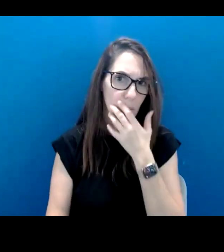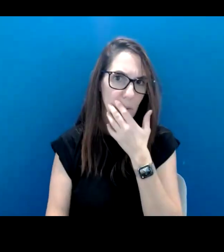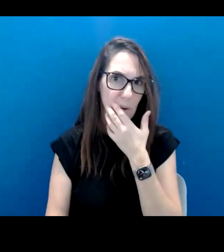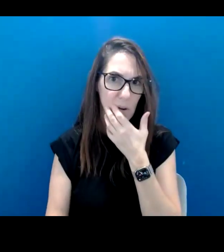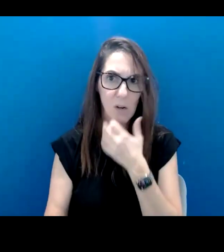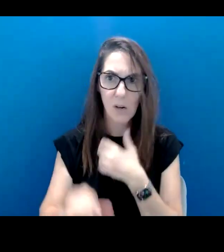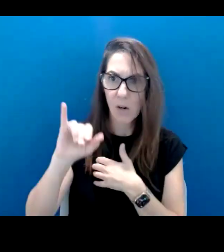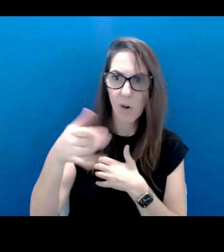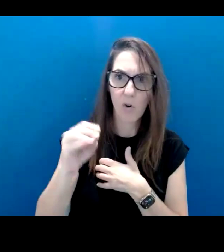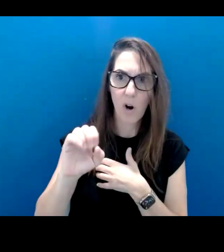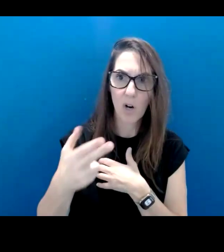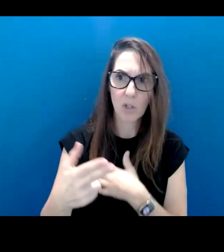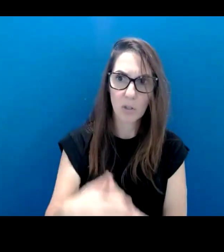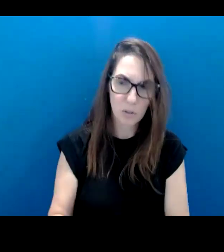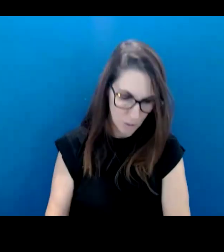Josh.